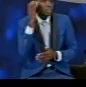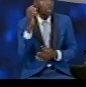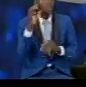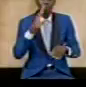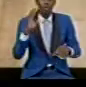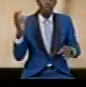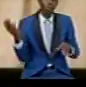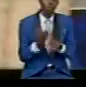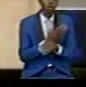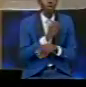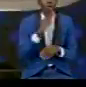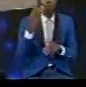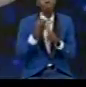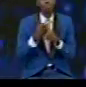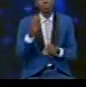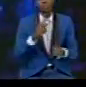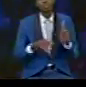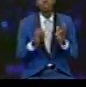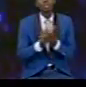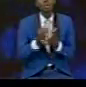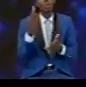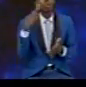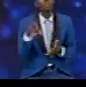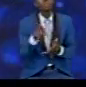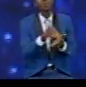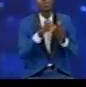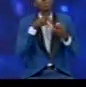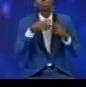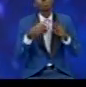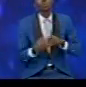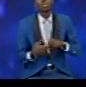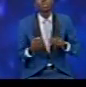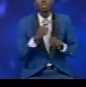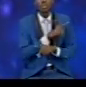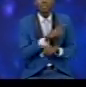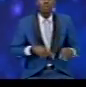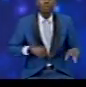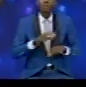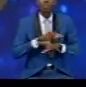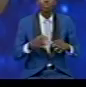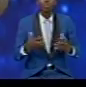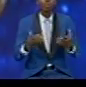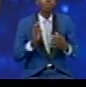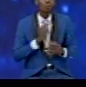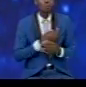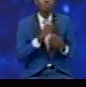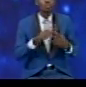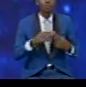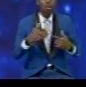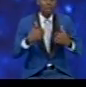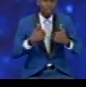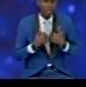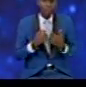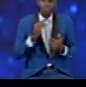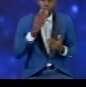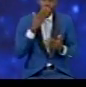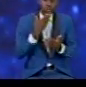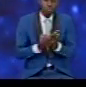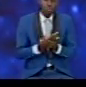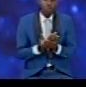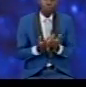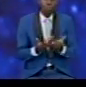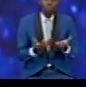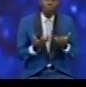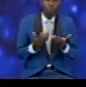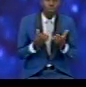people. That was their problem. The Lord does not want us to have zeal without knowledge,